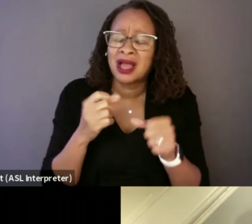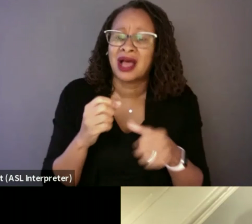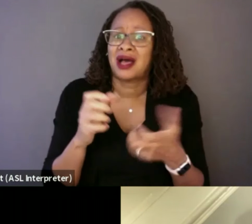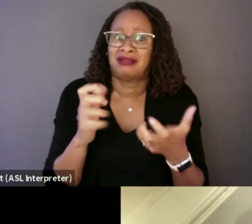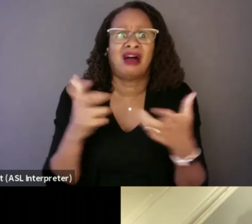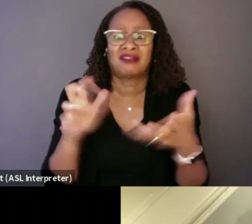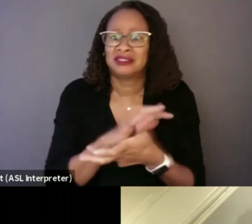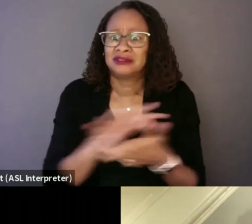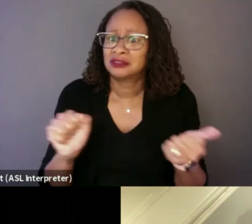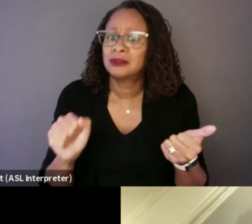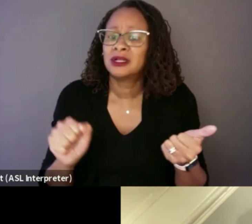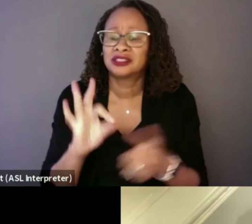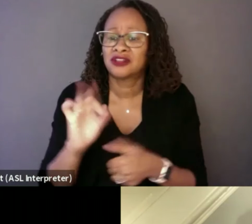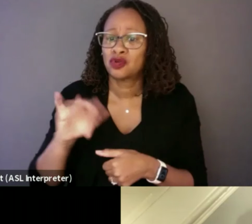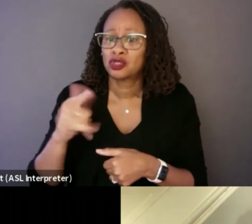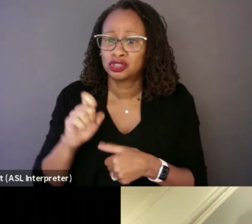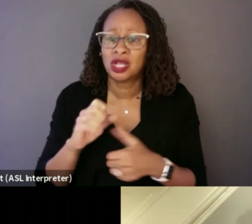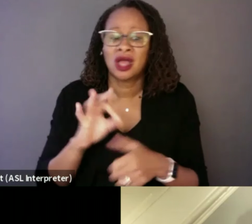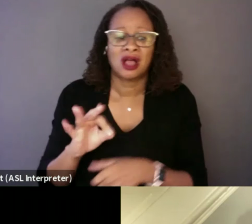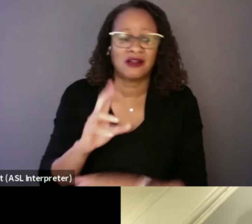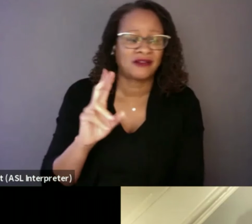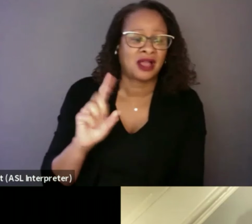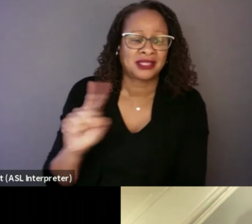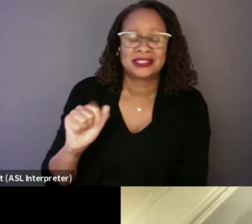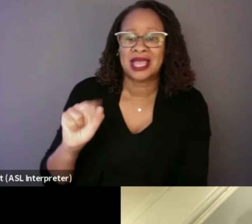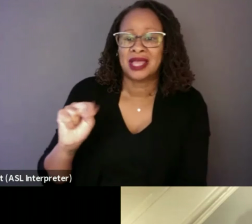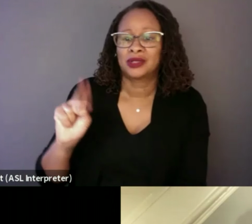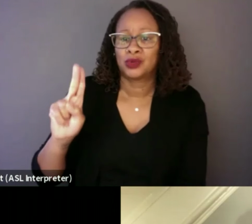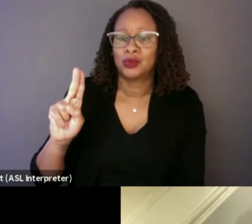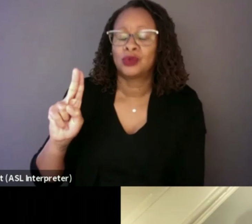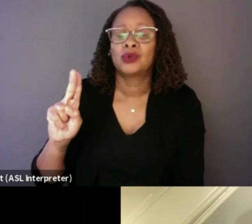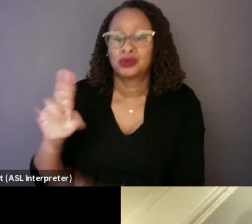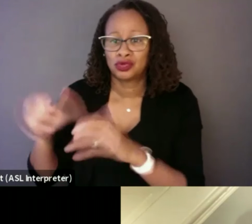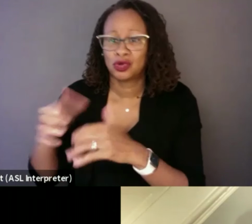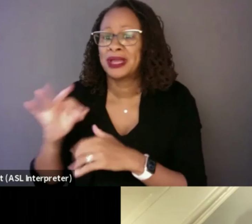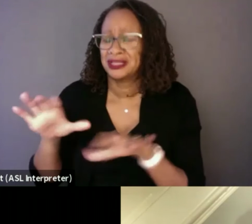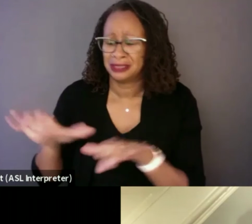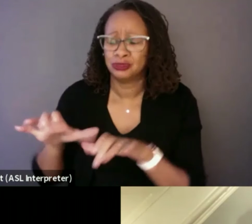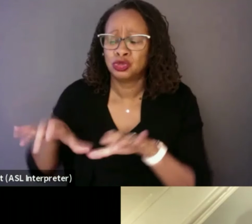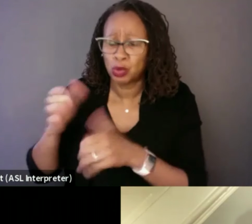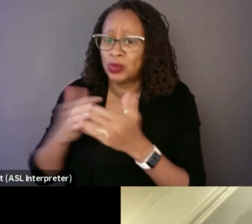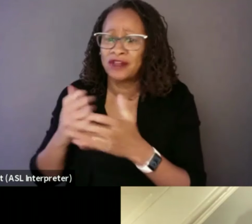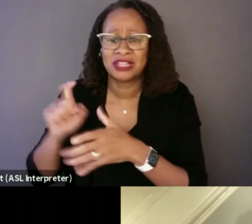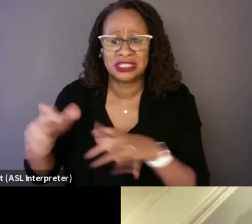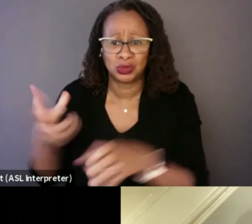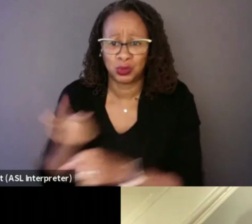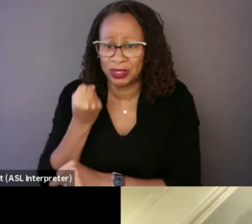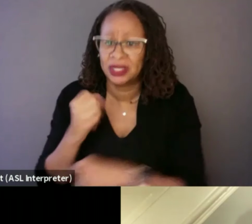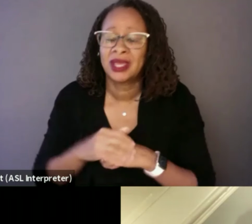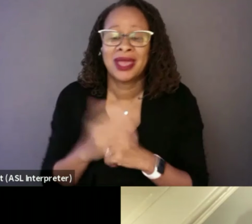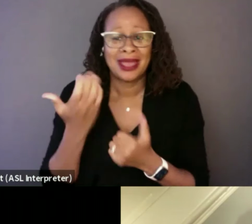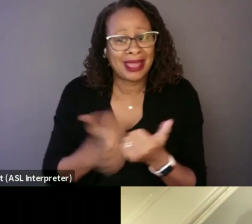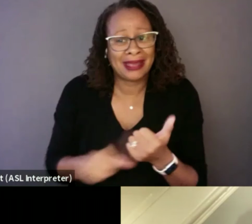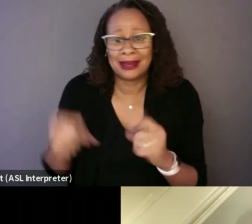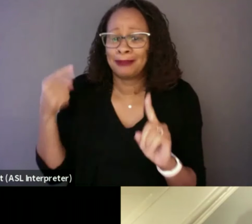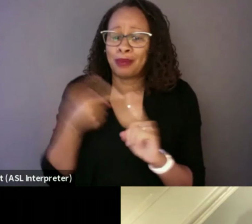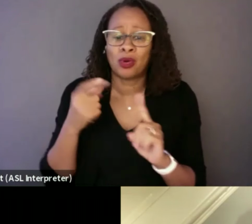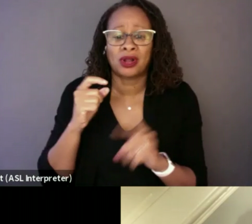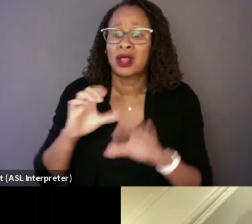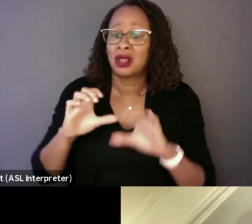of the ZANU party and just kind of doing whatever they need to win. At any point, did the party,